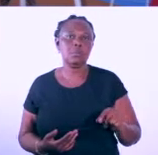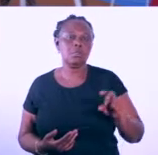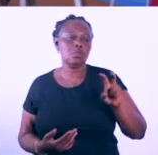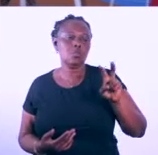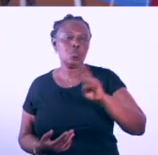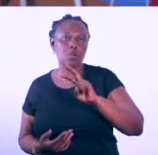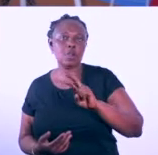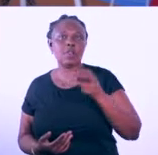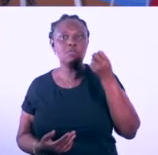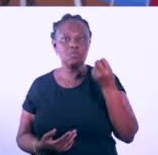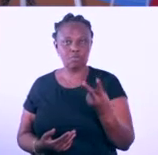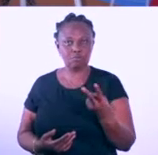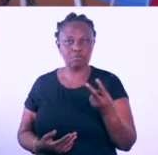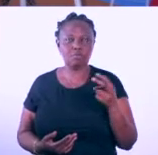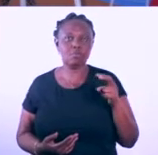212.